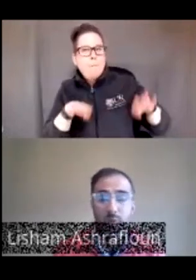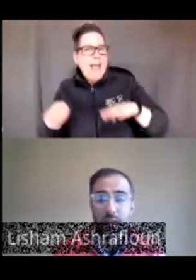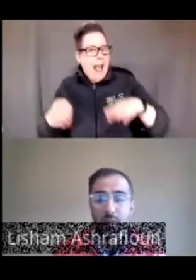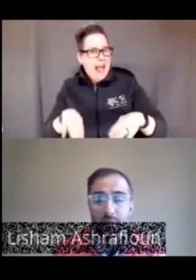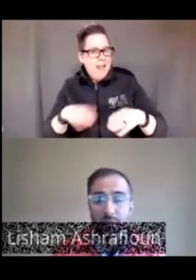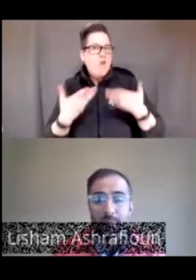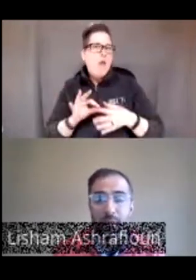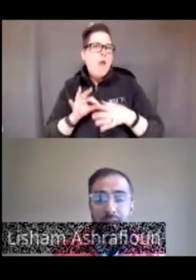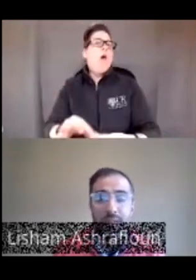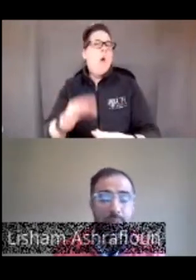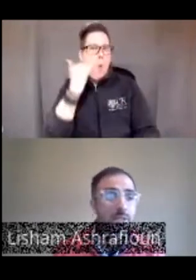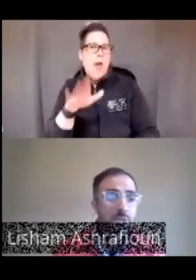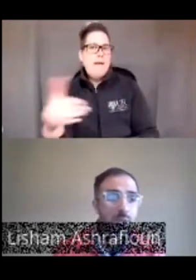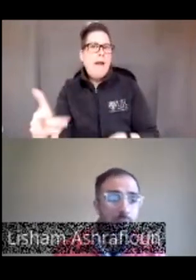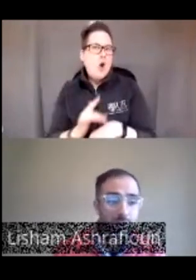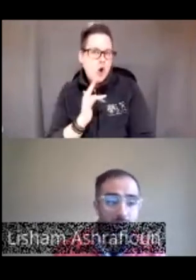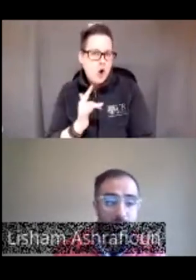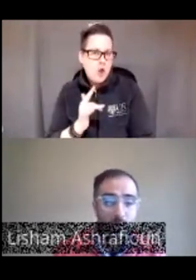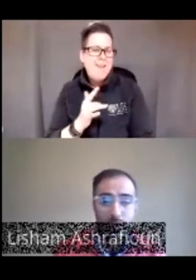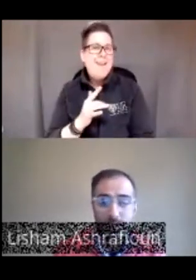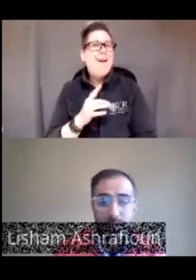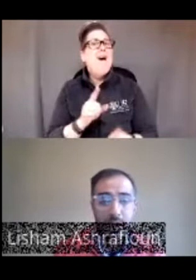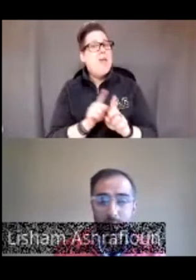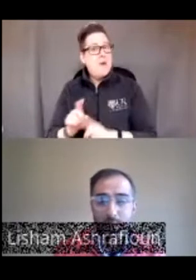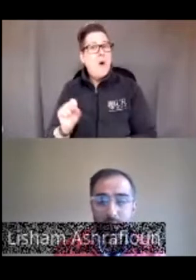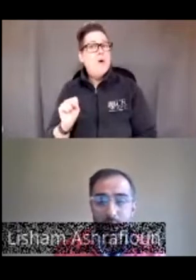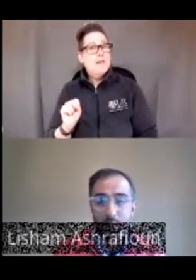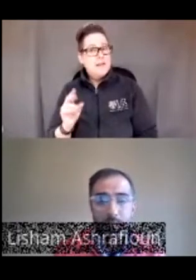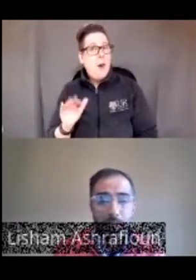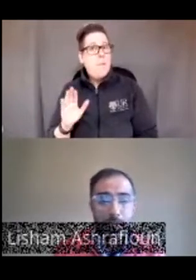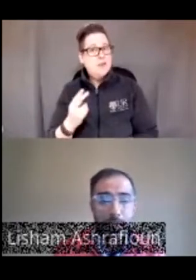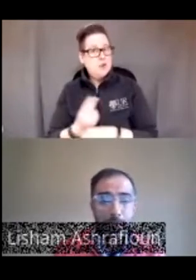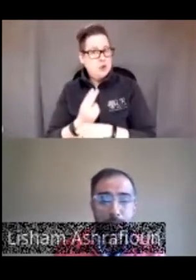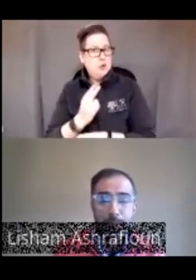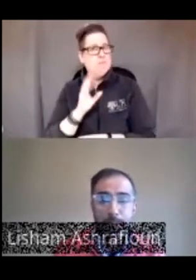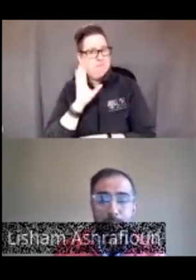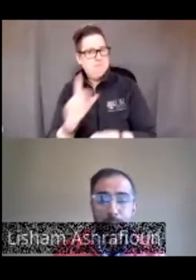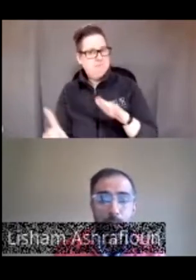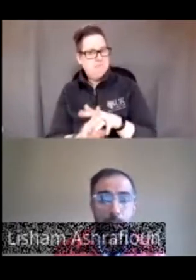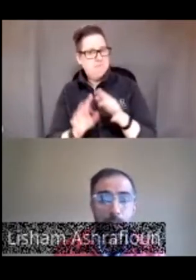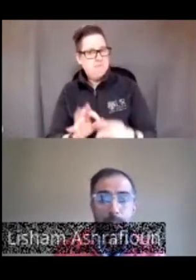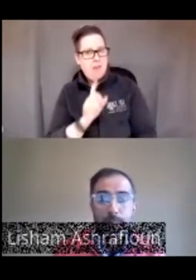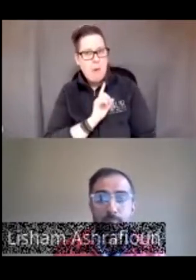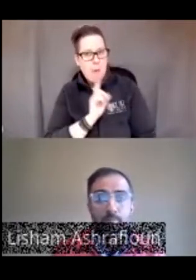premature mortality. And substance use appears to be one of these pathways as well.